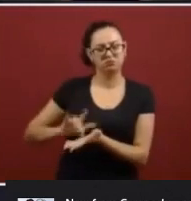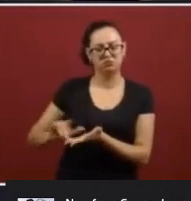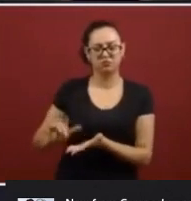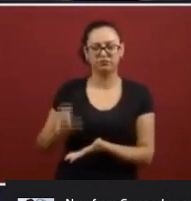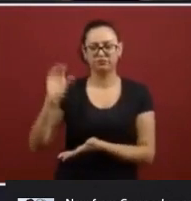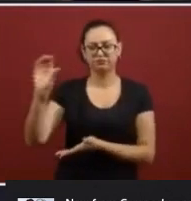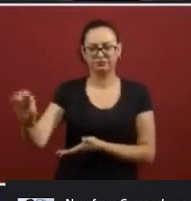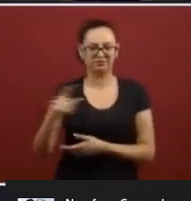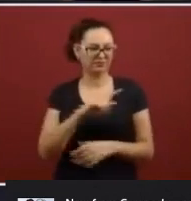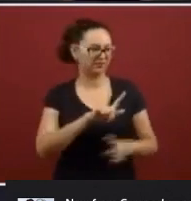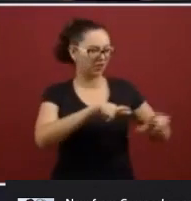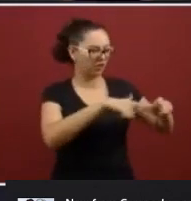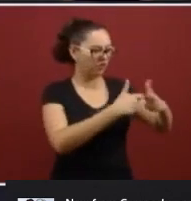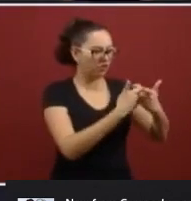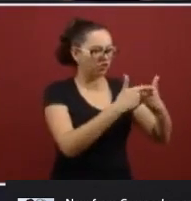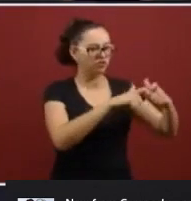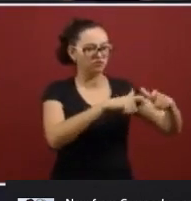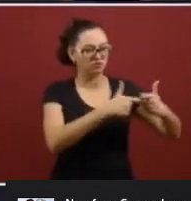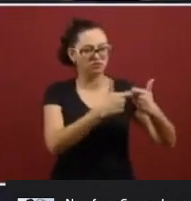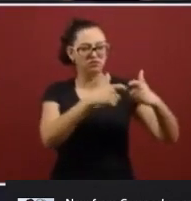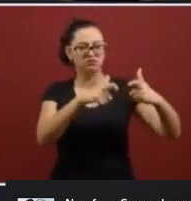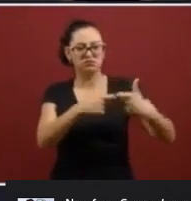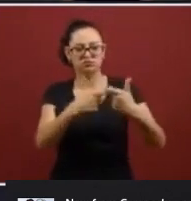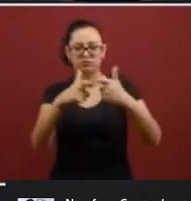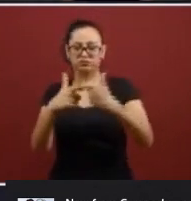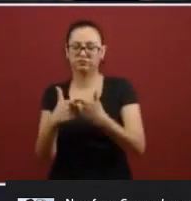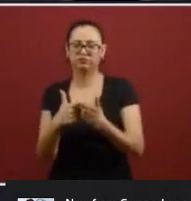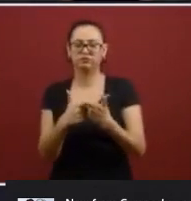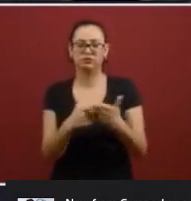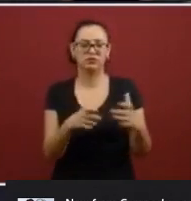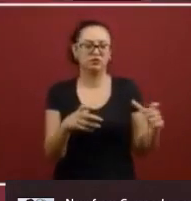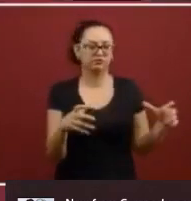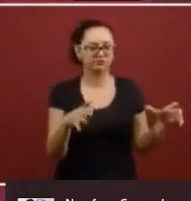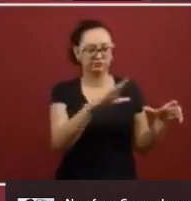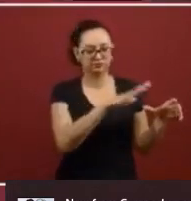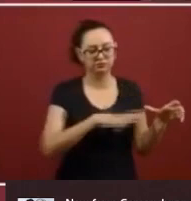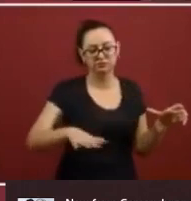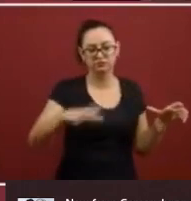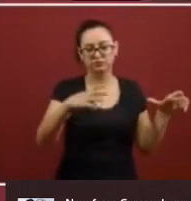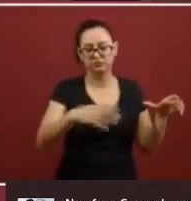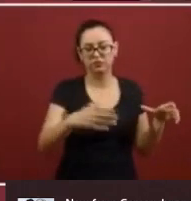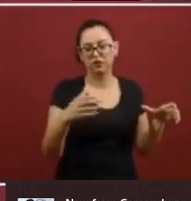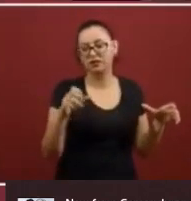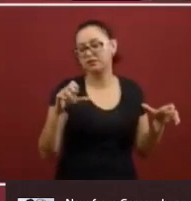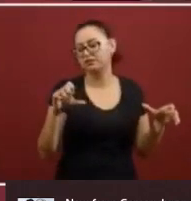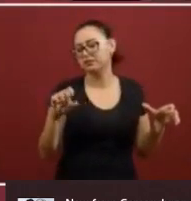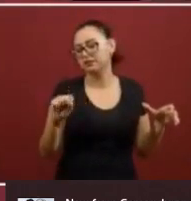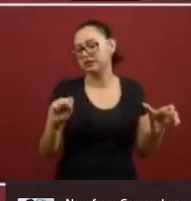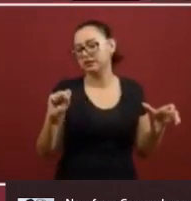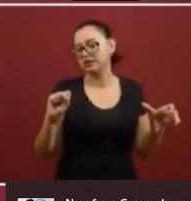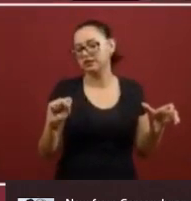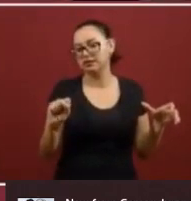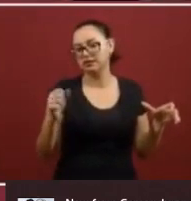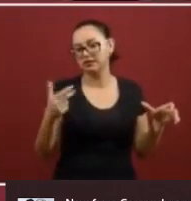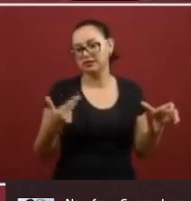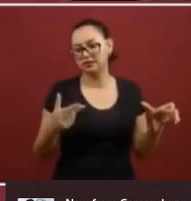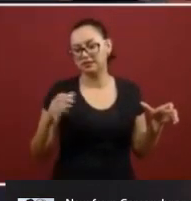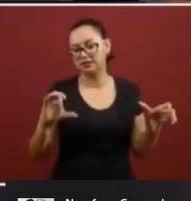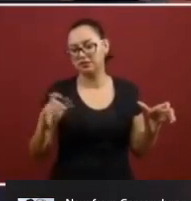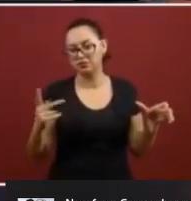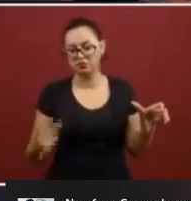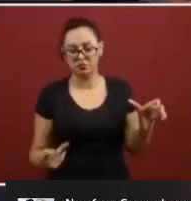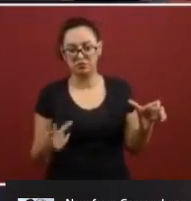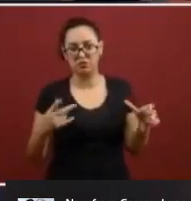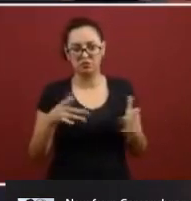queremos es que but what we want to do Hacienda is ya Hacienda. no siga exprimiendo a Pemex,